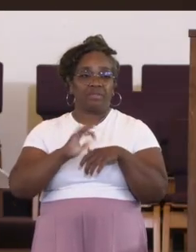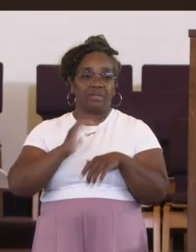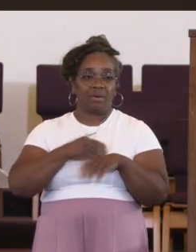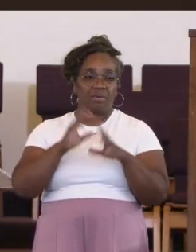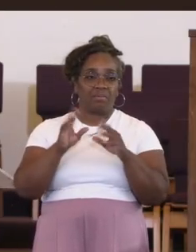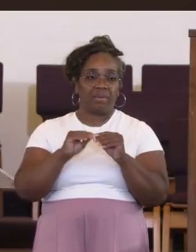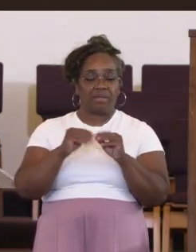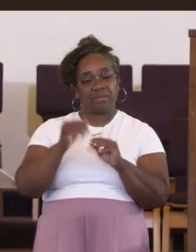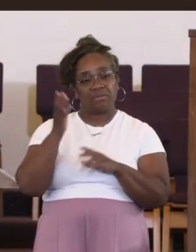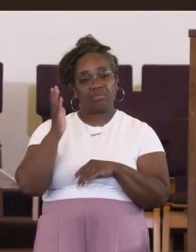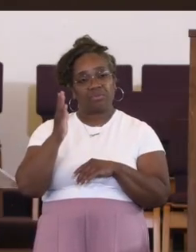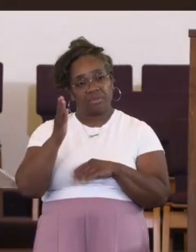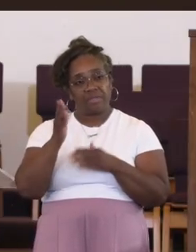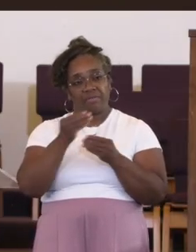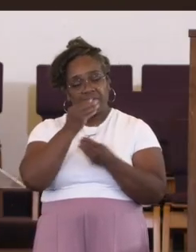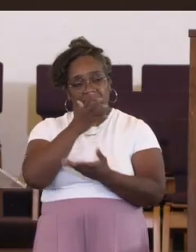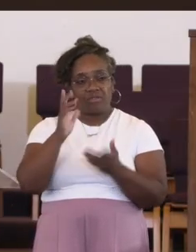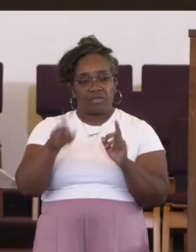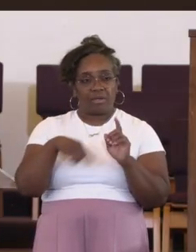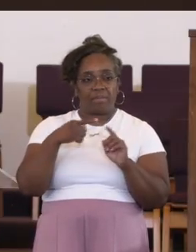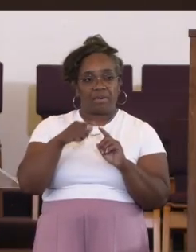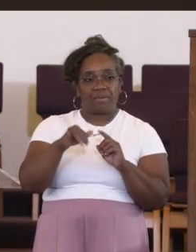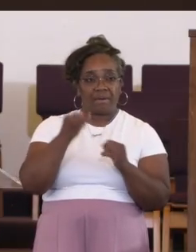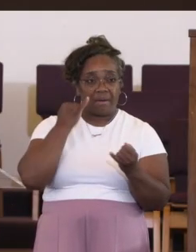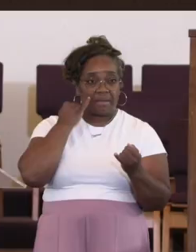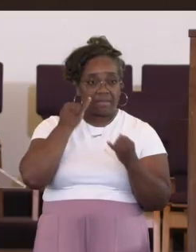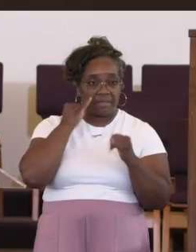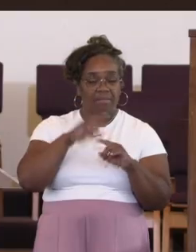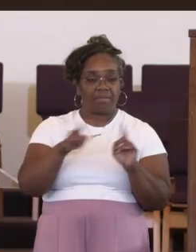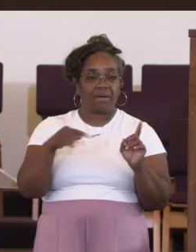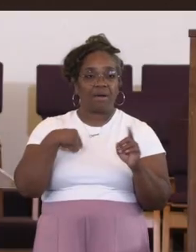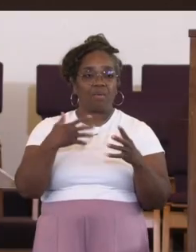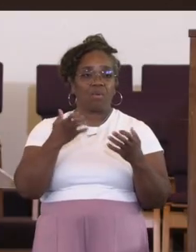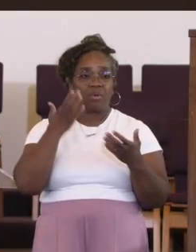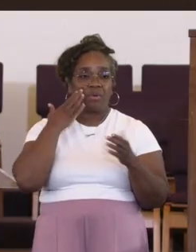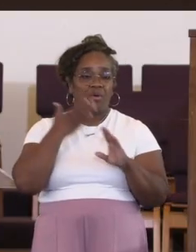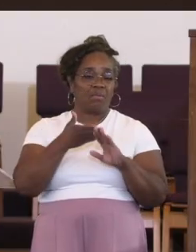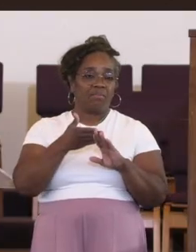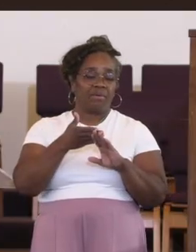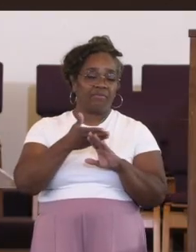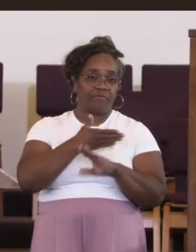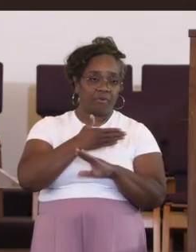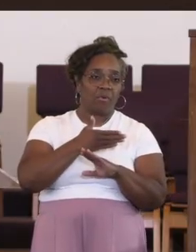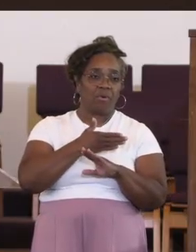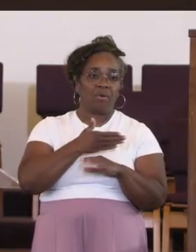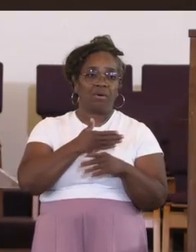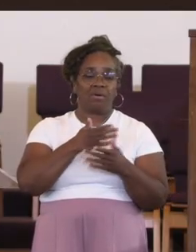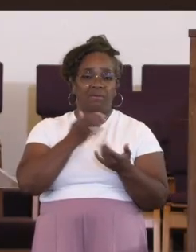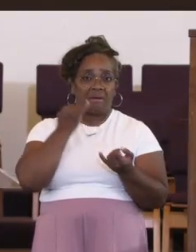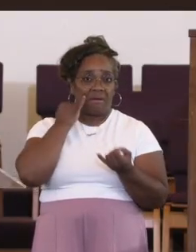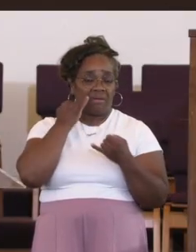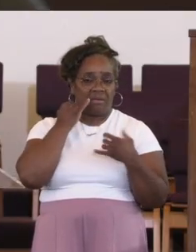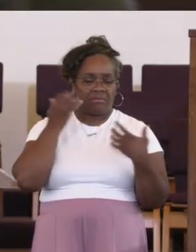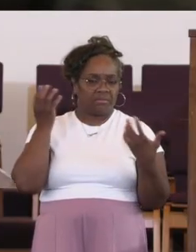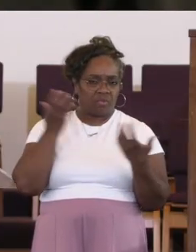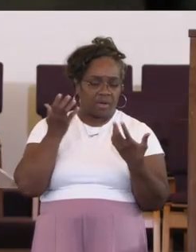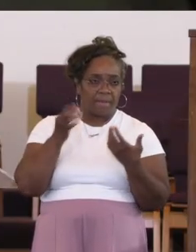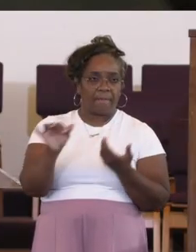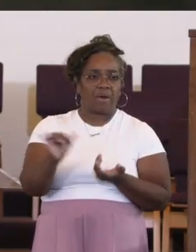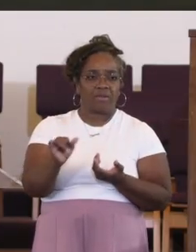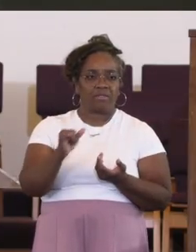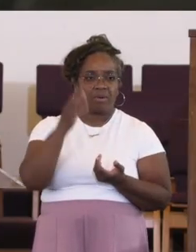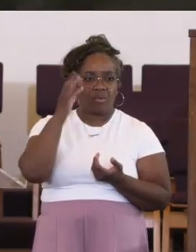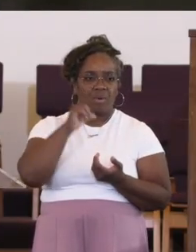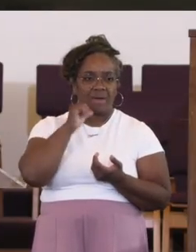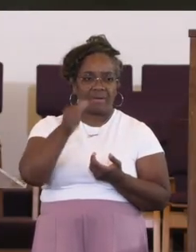some information about that idea that they have. But I wanted to know prior to them coming out, what is the idea, in addition to why can't